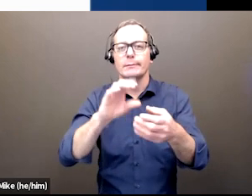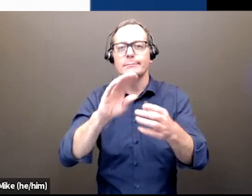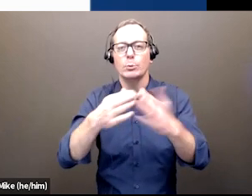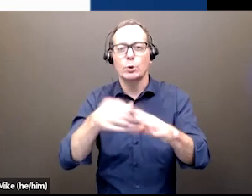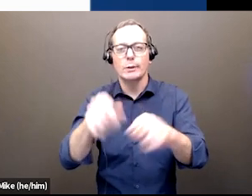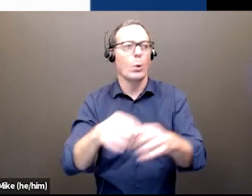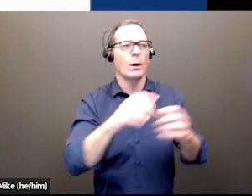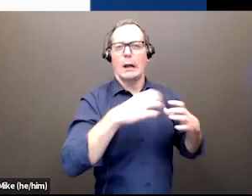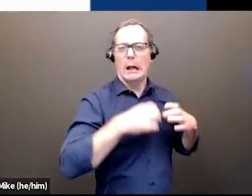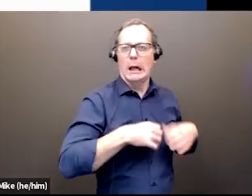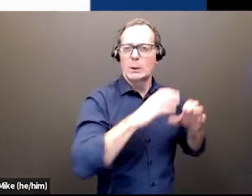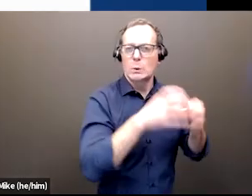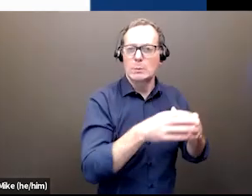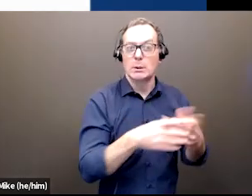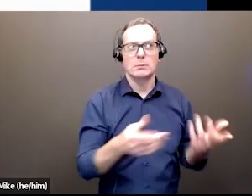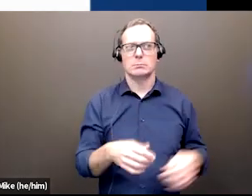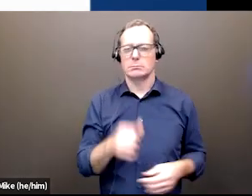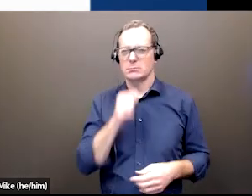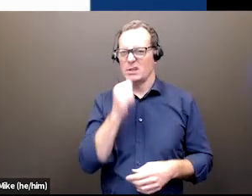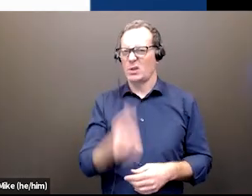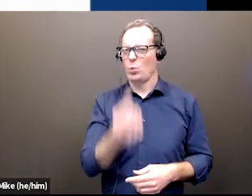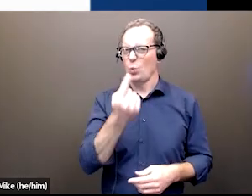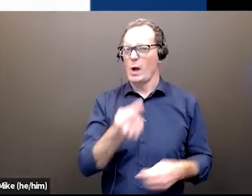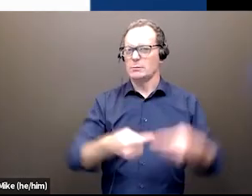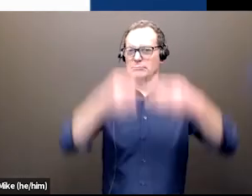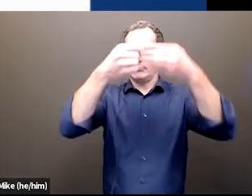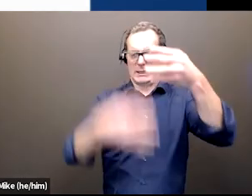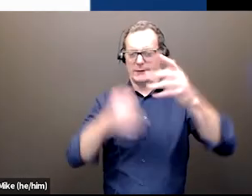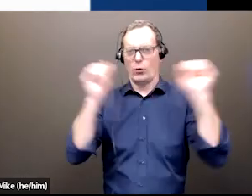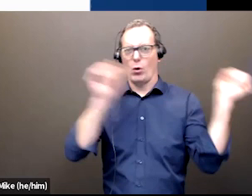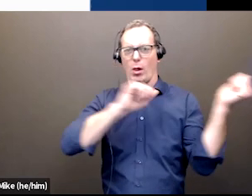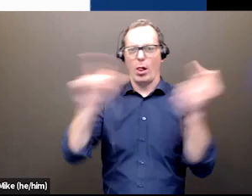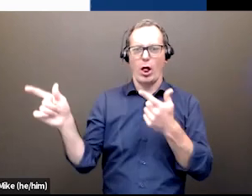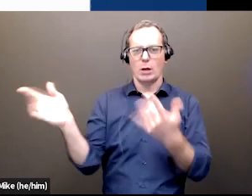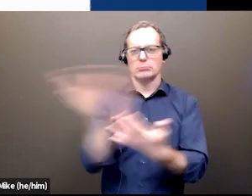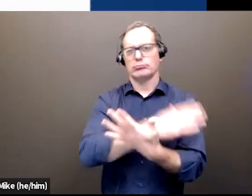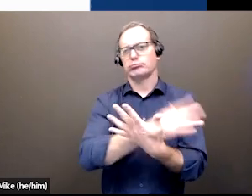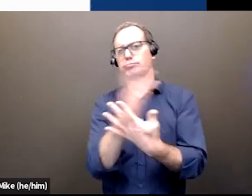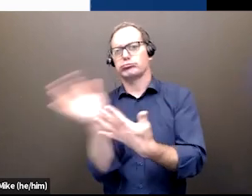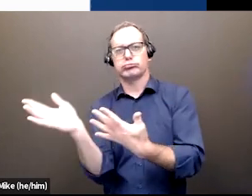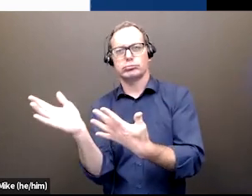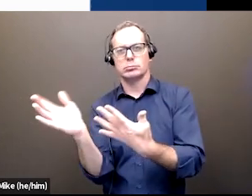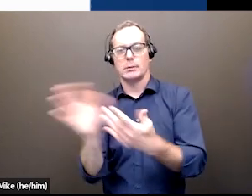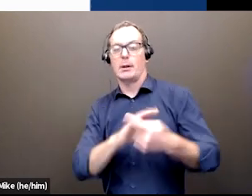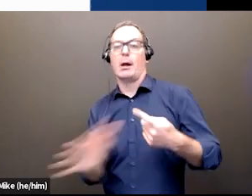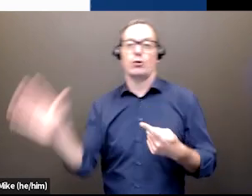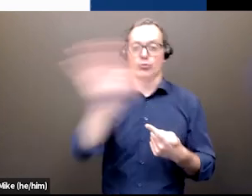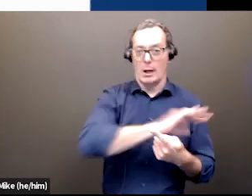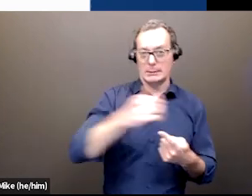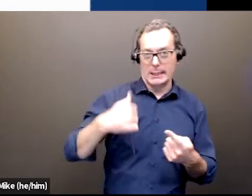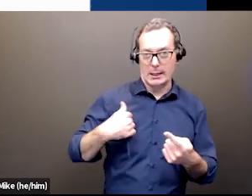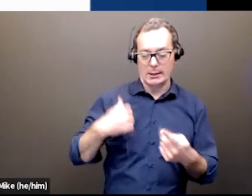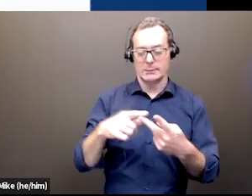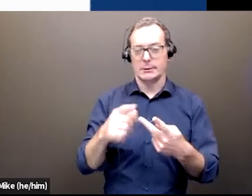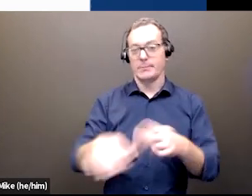there is no one national database of disability resources, programs, and services that's national, available in both French